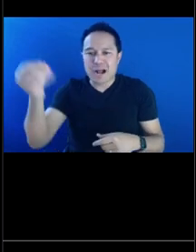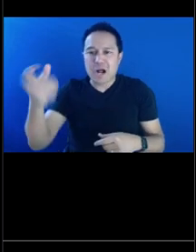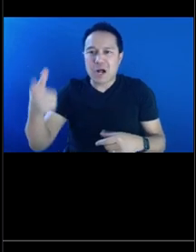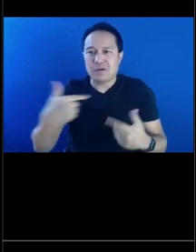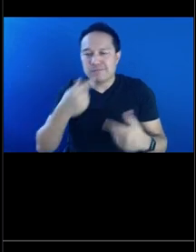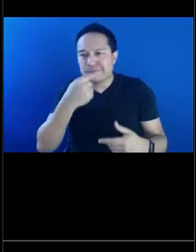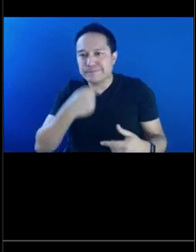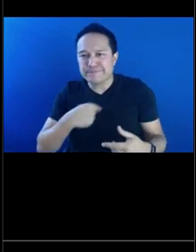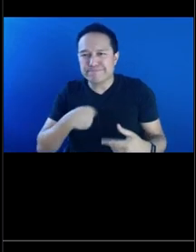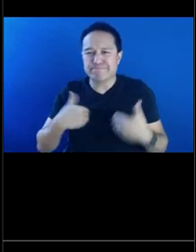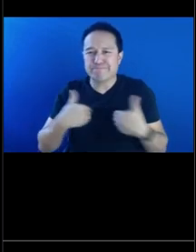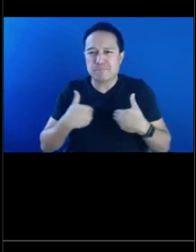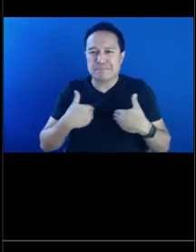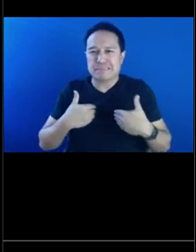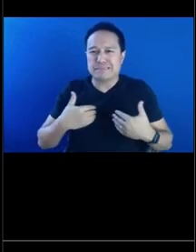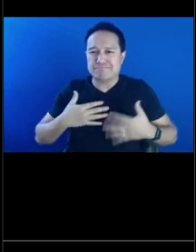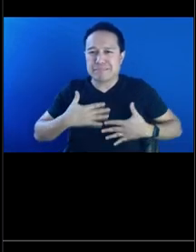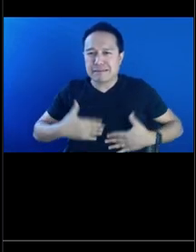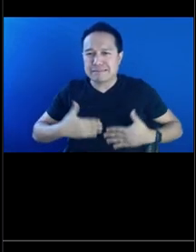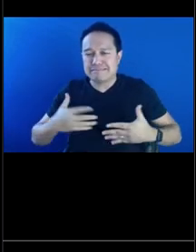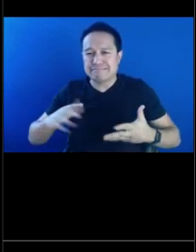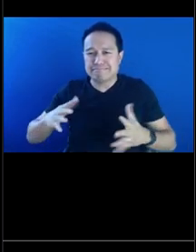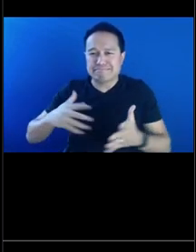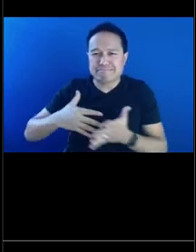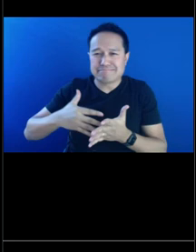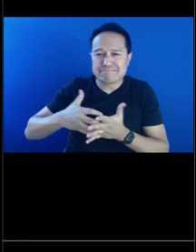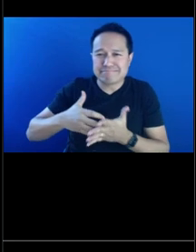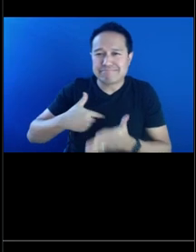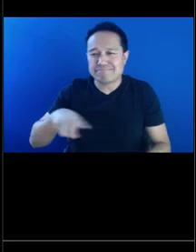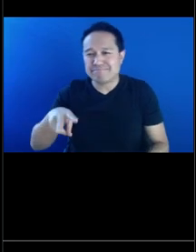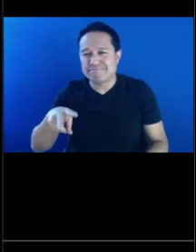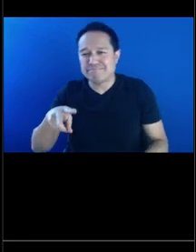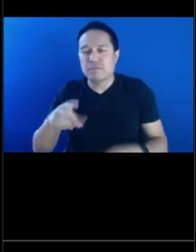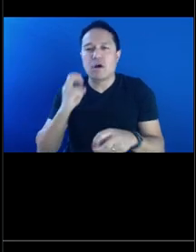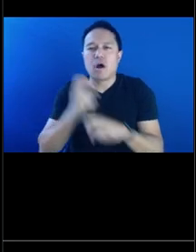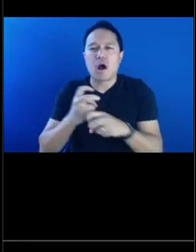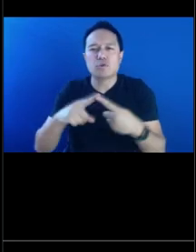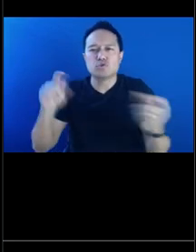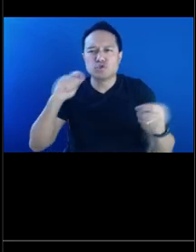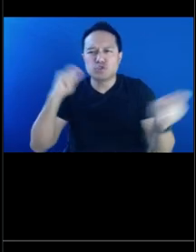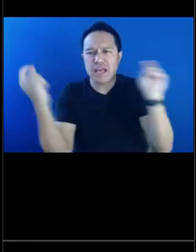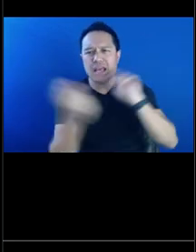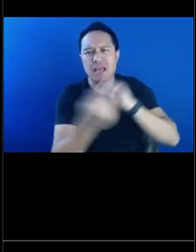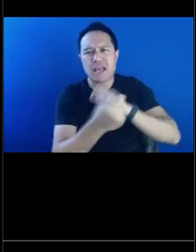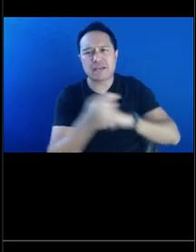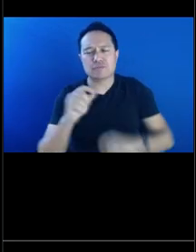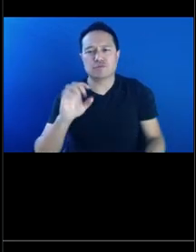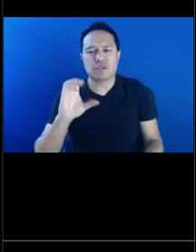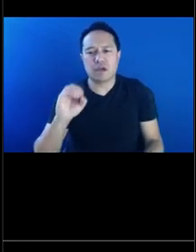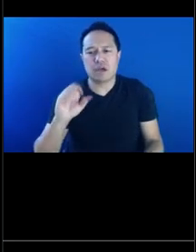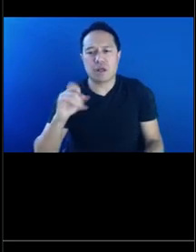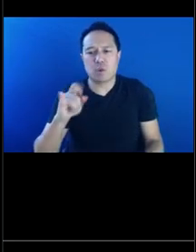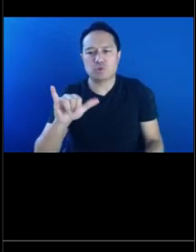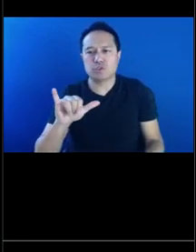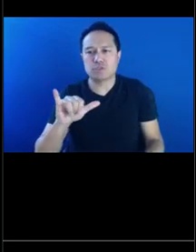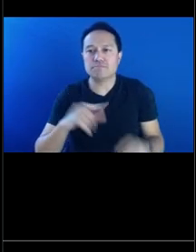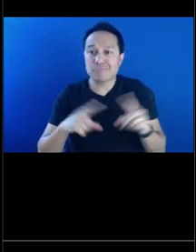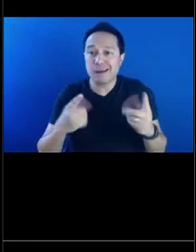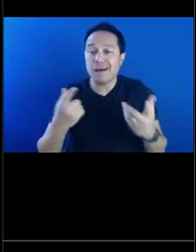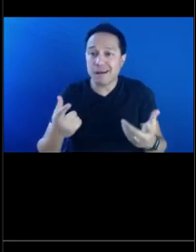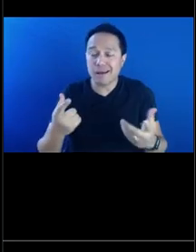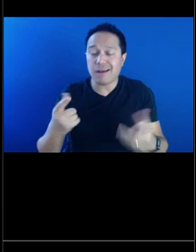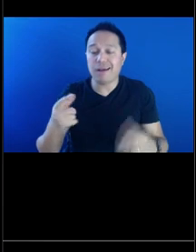body condition, it's really difficult to alter the whole ecology of the food web out in the wild. But that's where our partners like Kai Ola